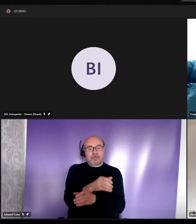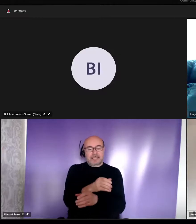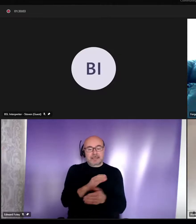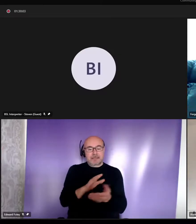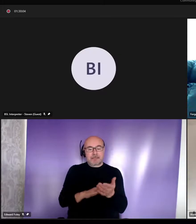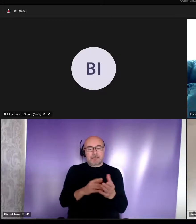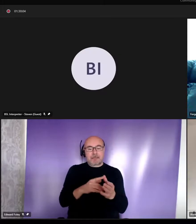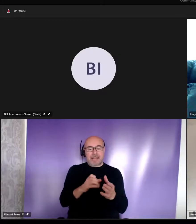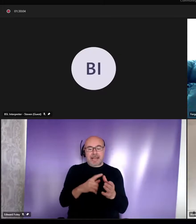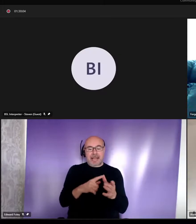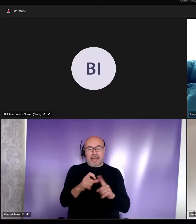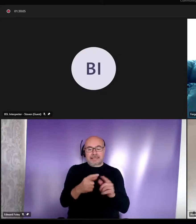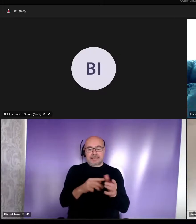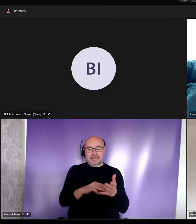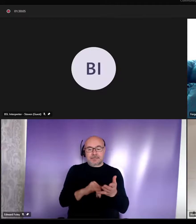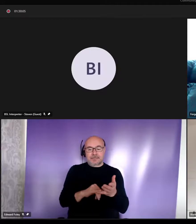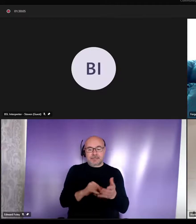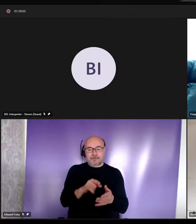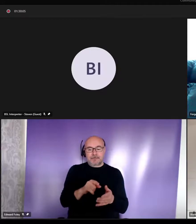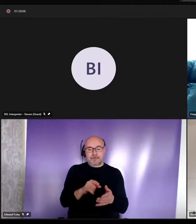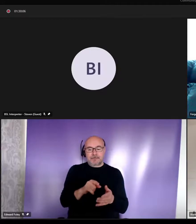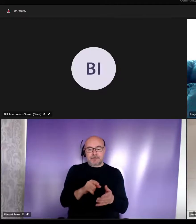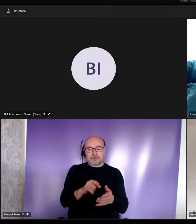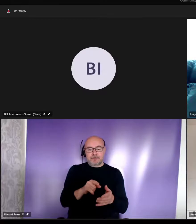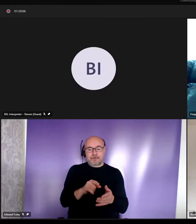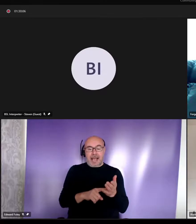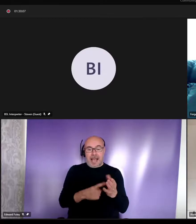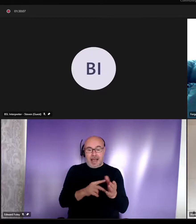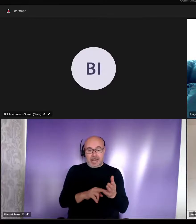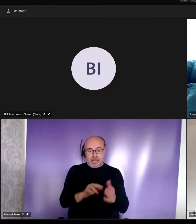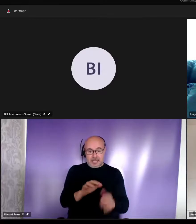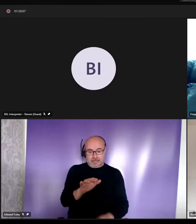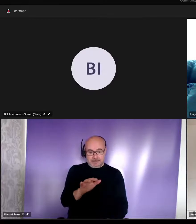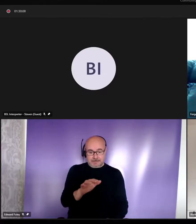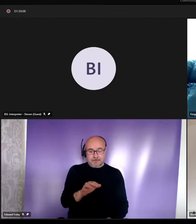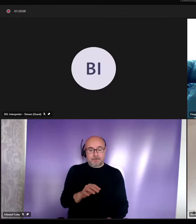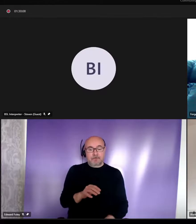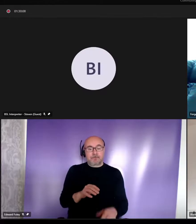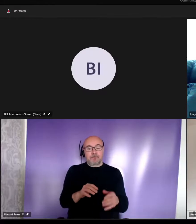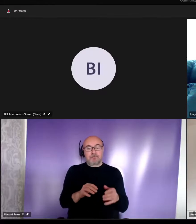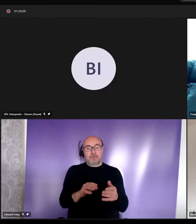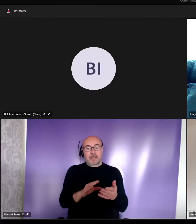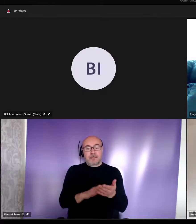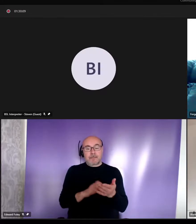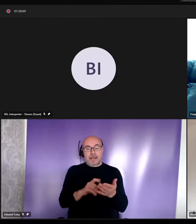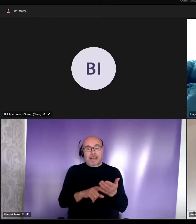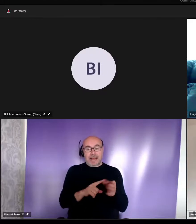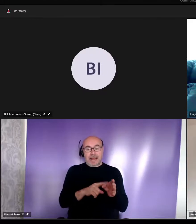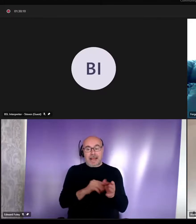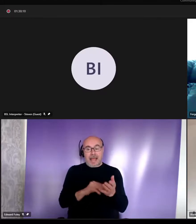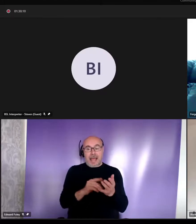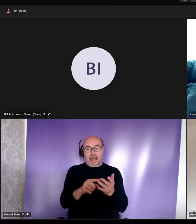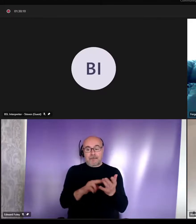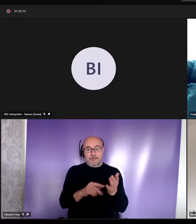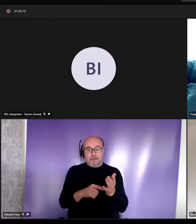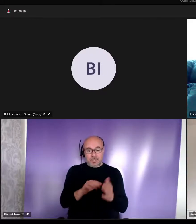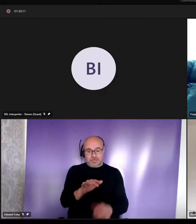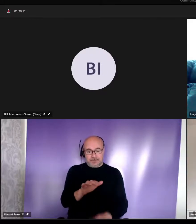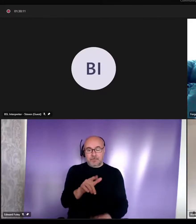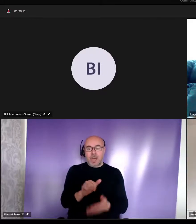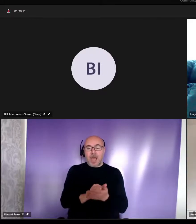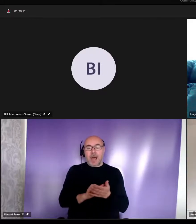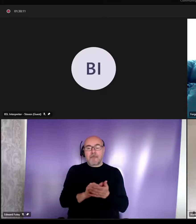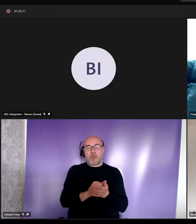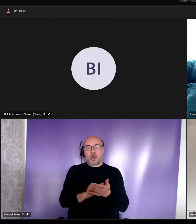McAdams. Councillor McCallan is present, as is Councillor McClymont. We have apologies for